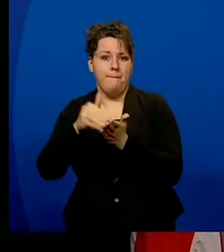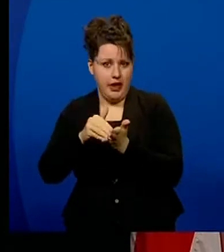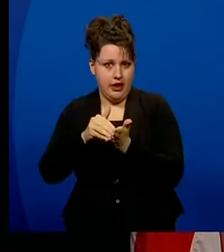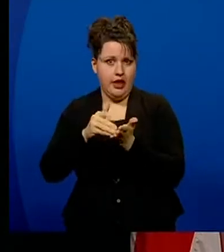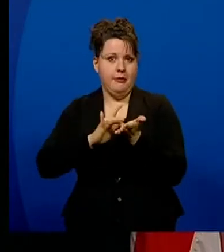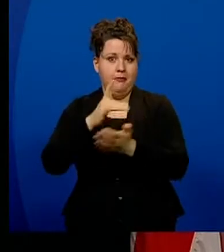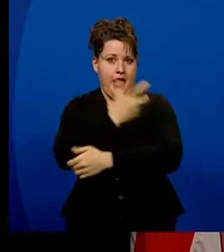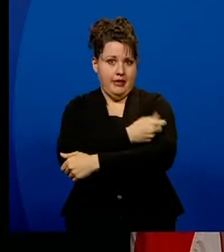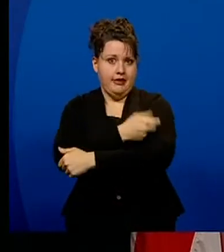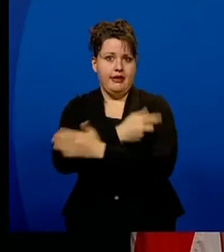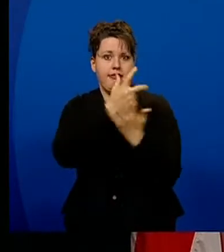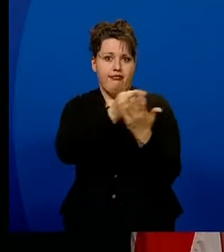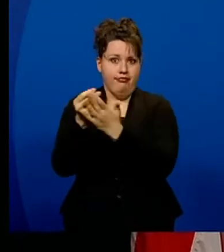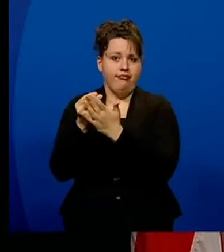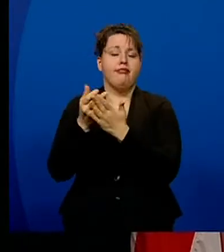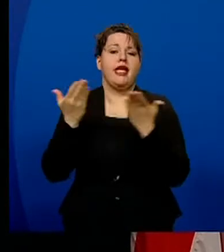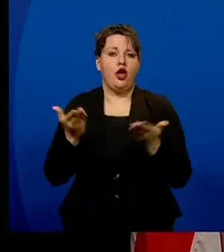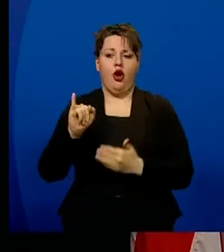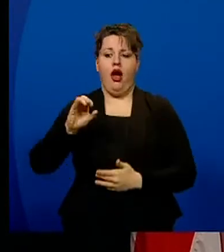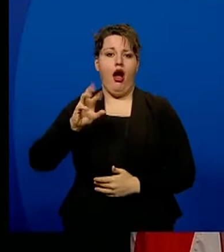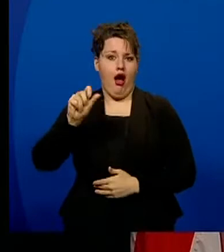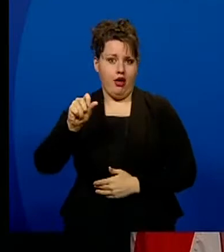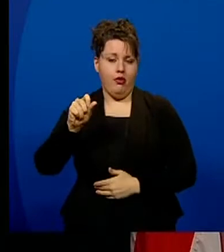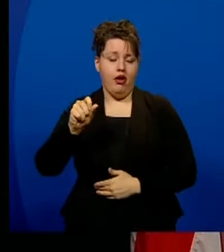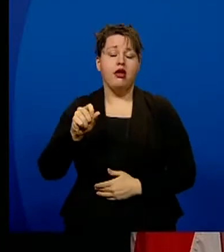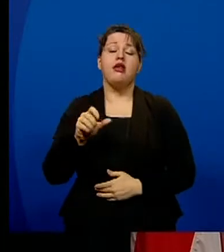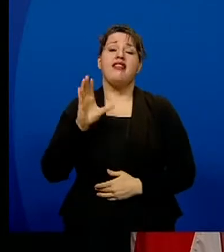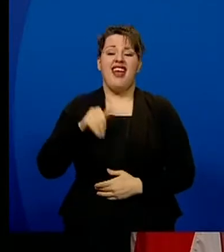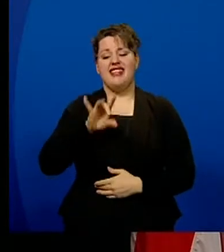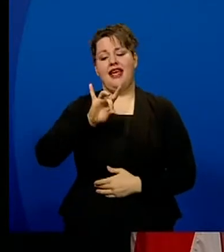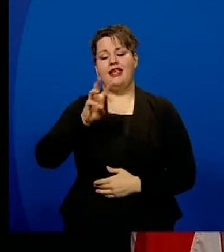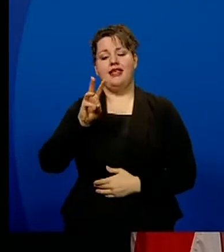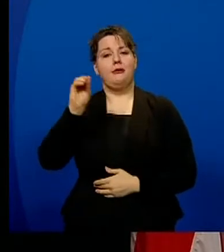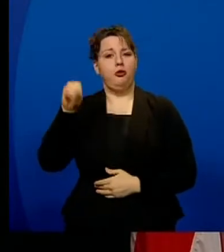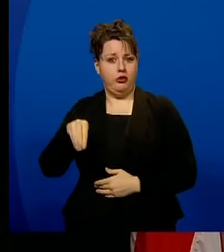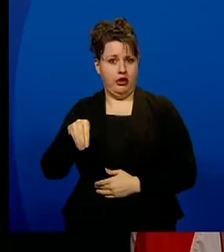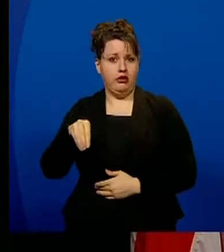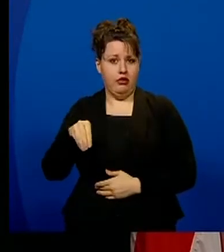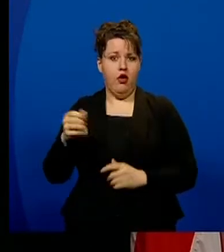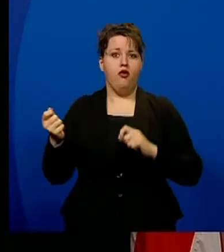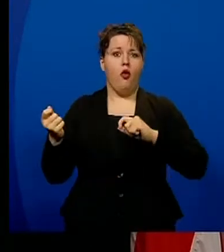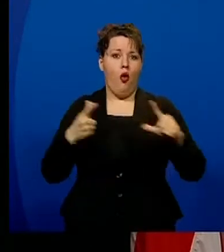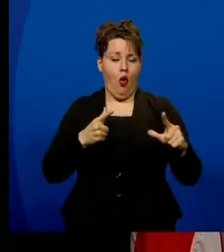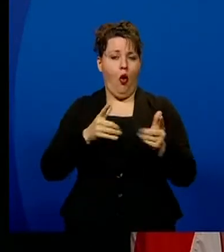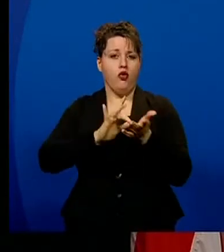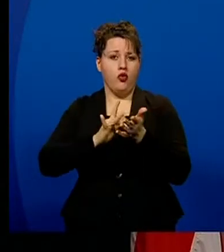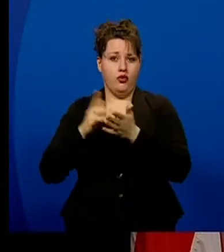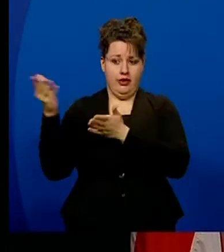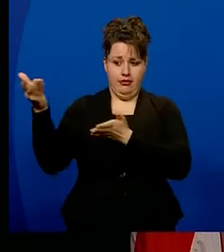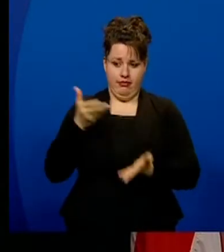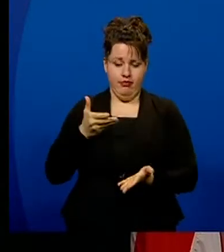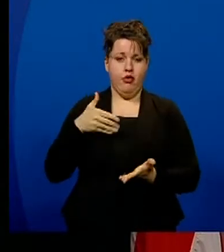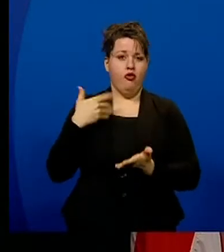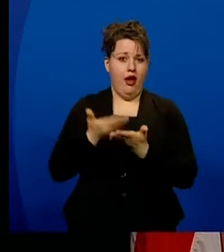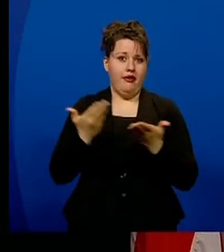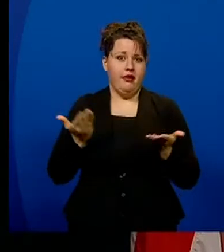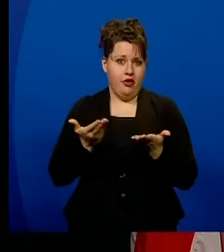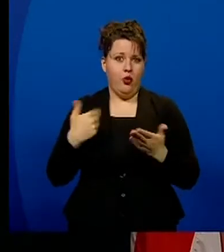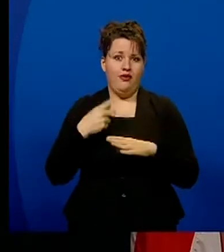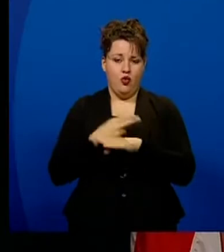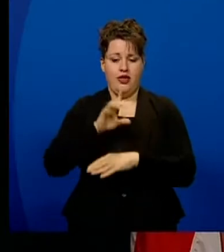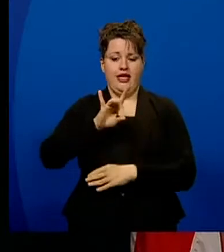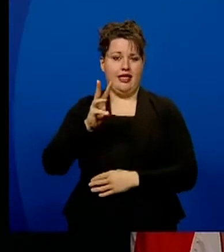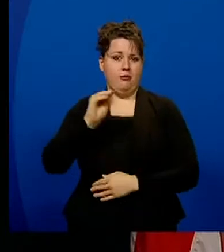of vaccine have been administered in Iowa, which is 86% of all doses delivered to our state, and